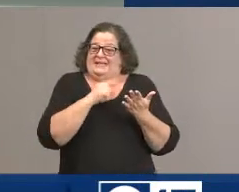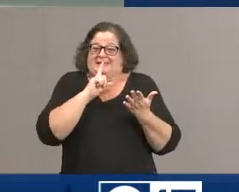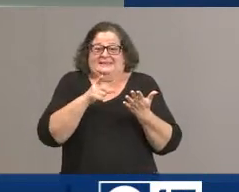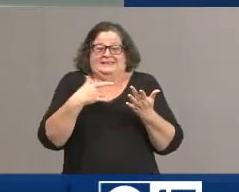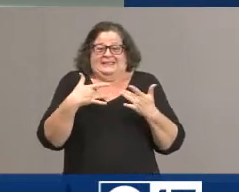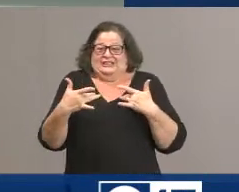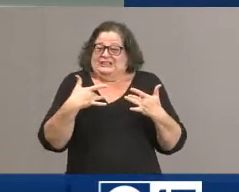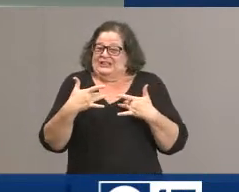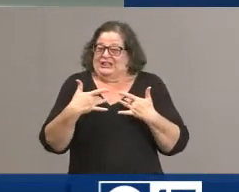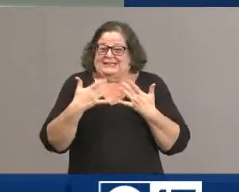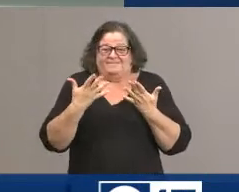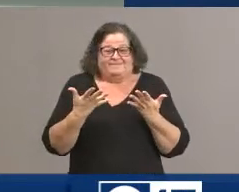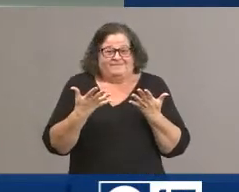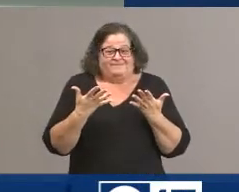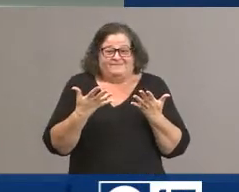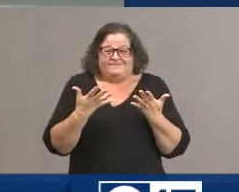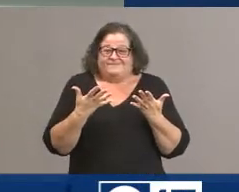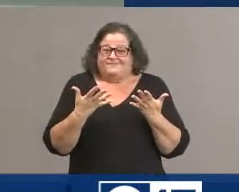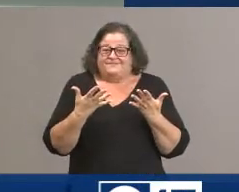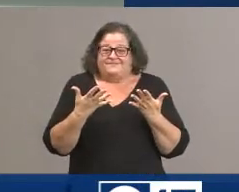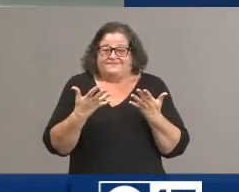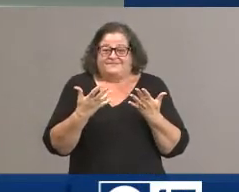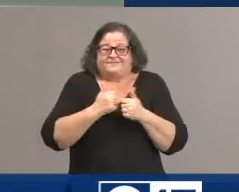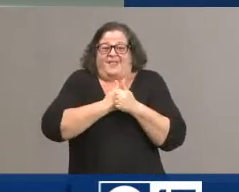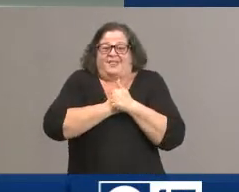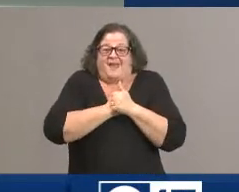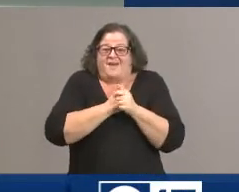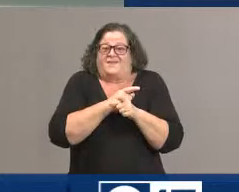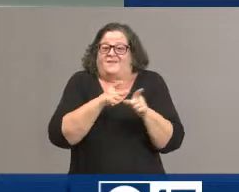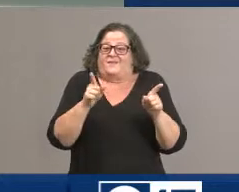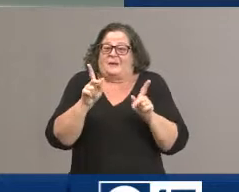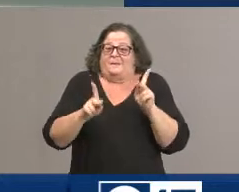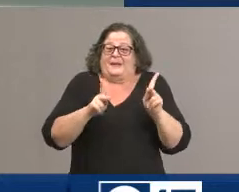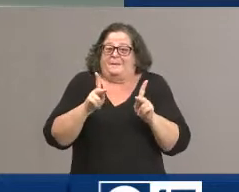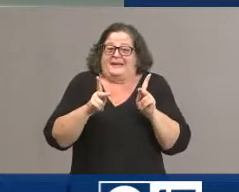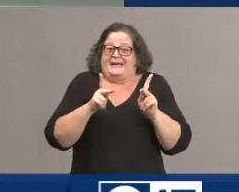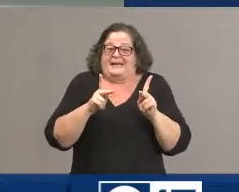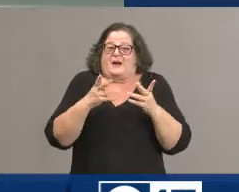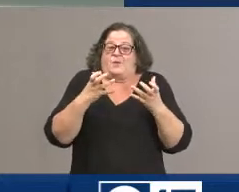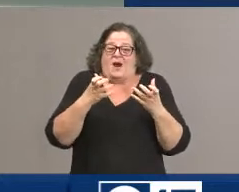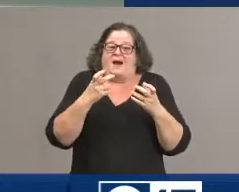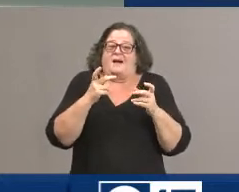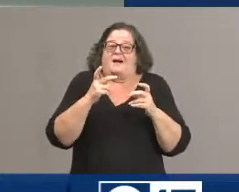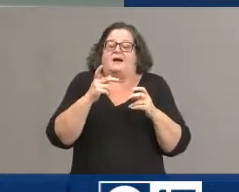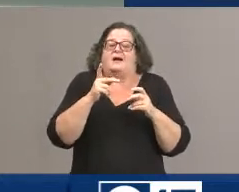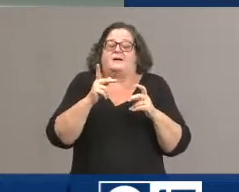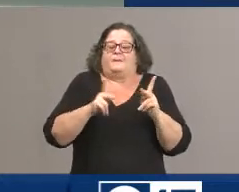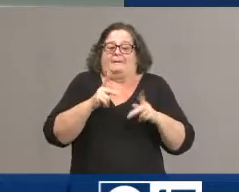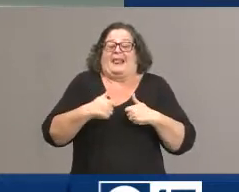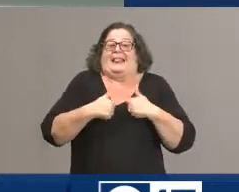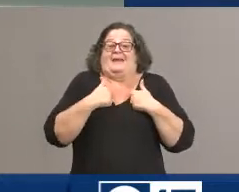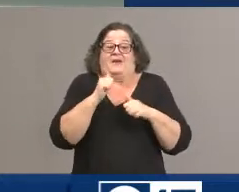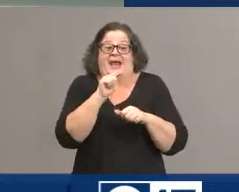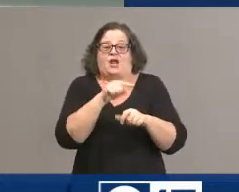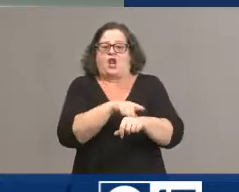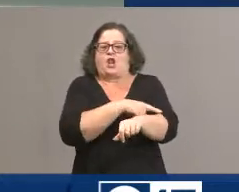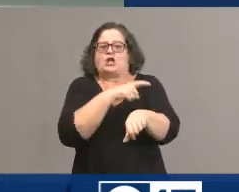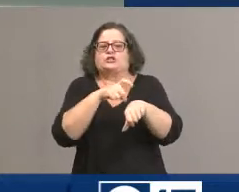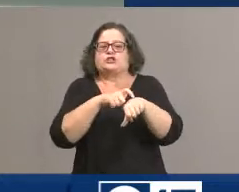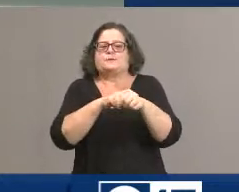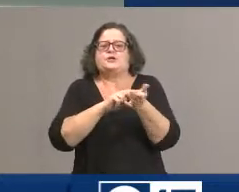our folks in long-term care facilities, skilled nursing facilities, and some of our folks that